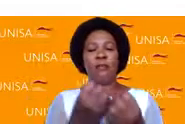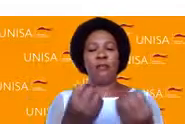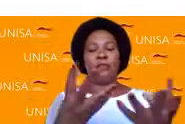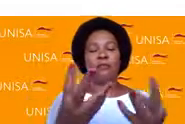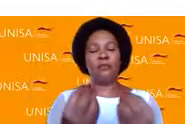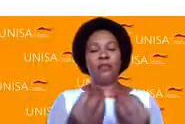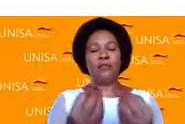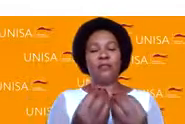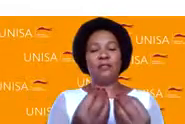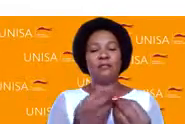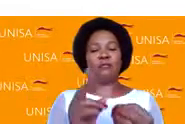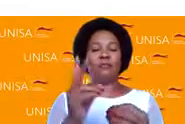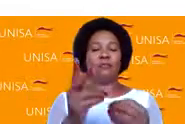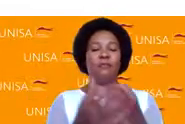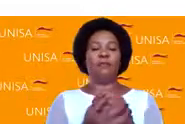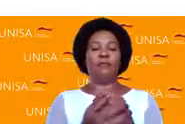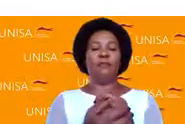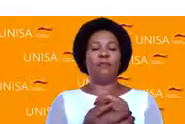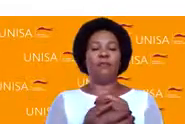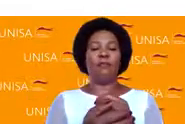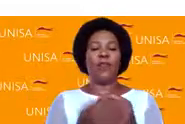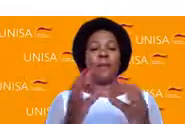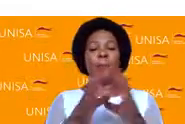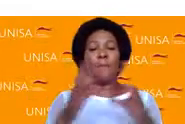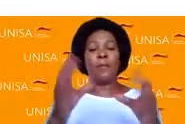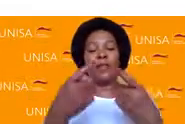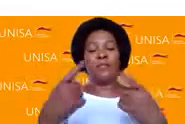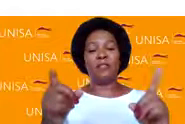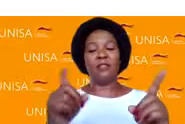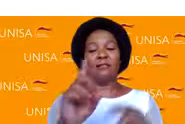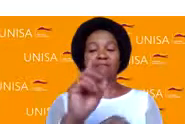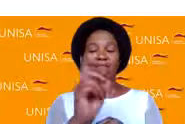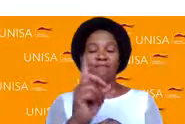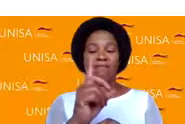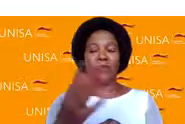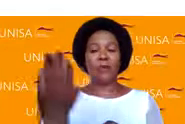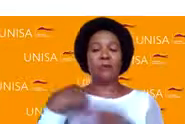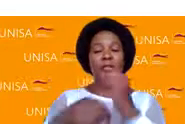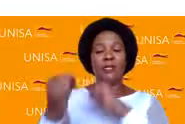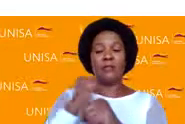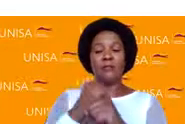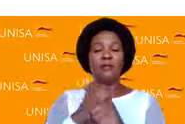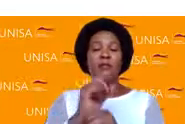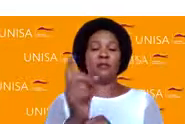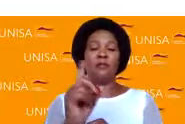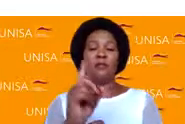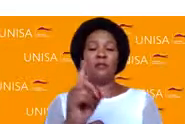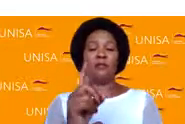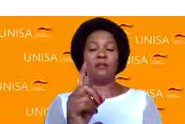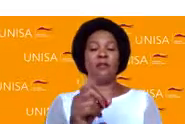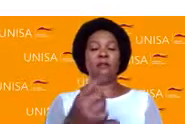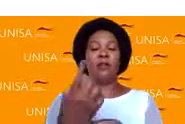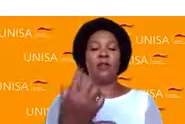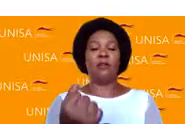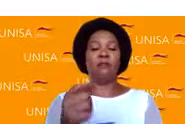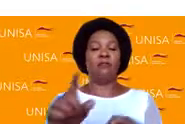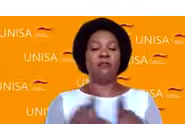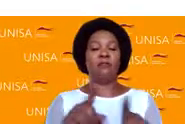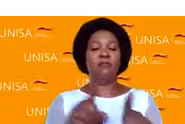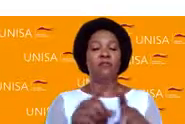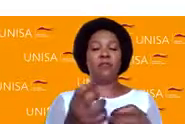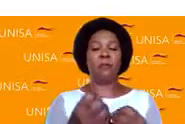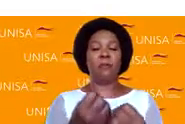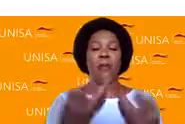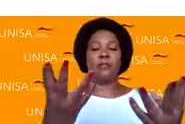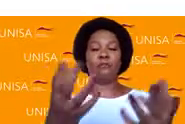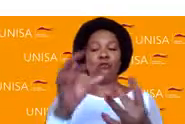well. A big difference from previous years would be in the previous years you had, for instance, the multiple choice